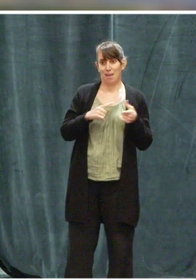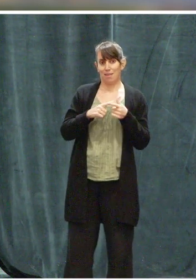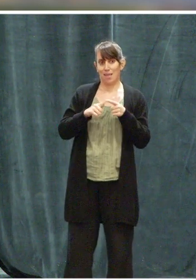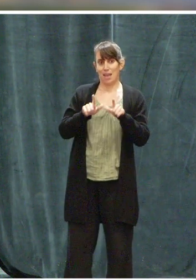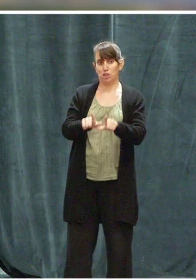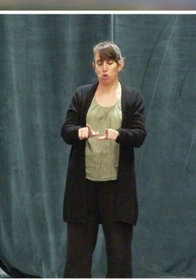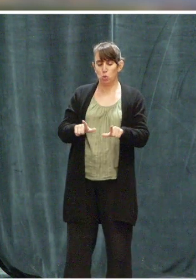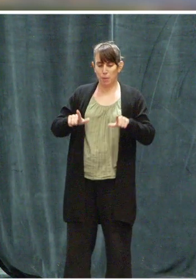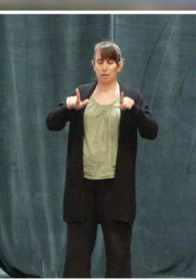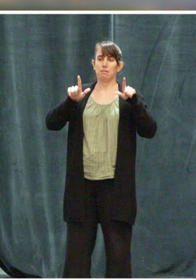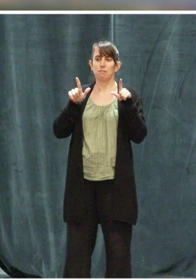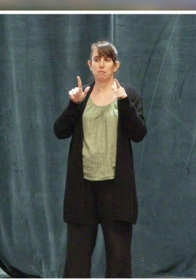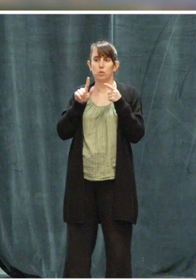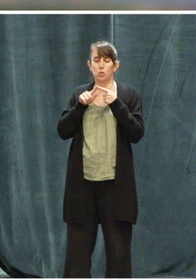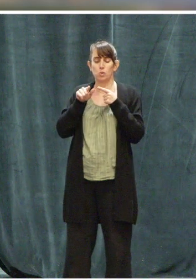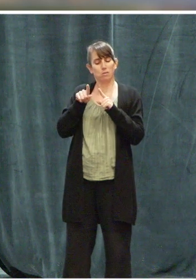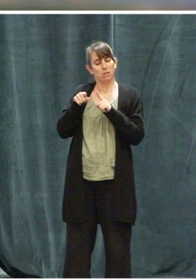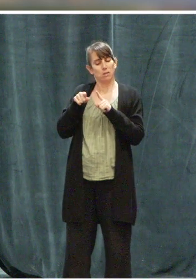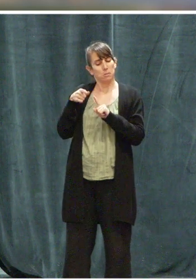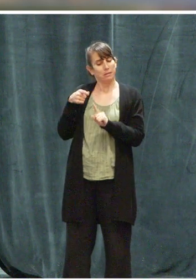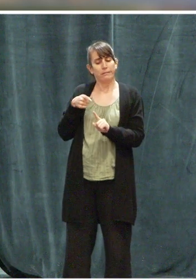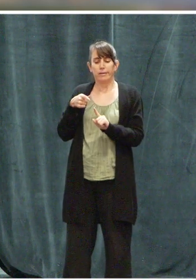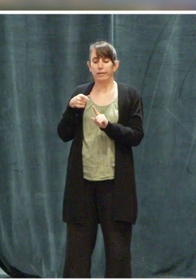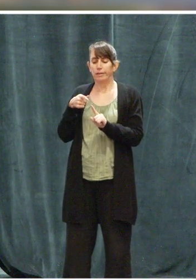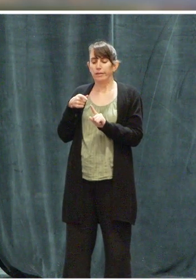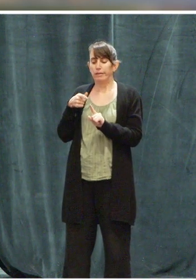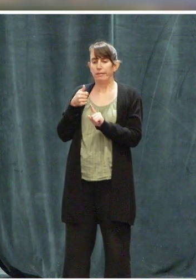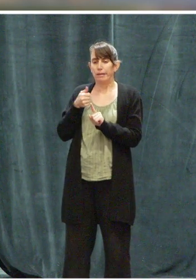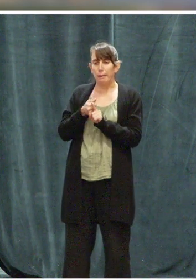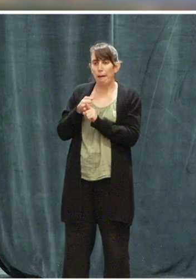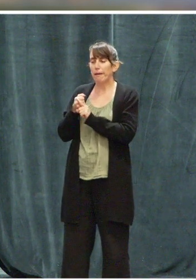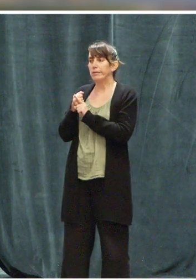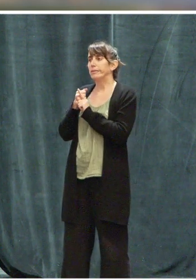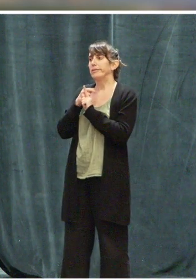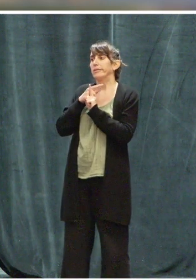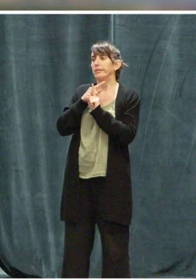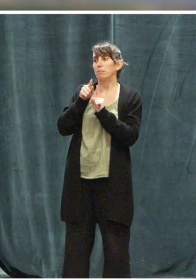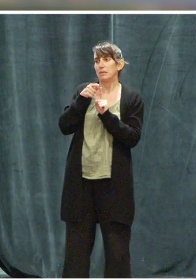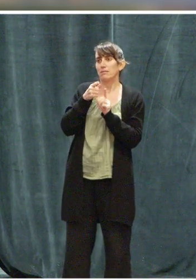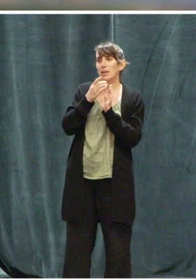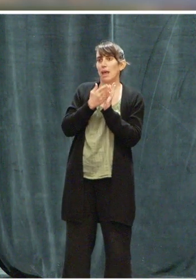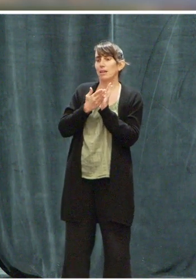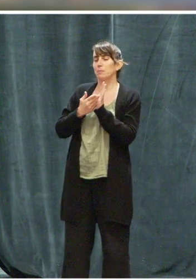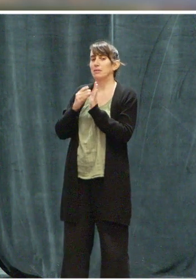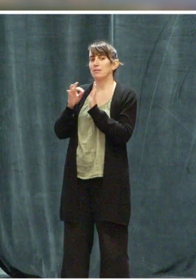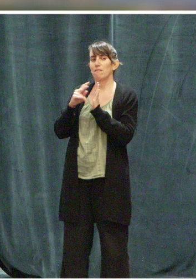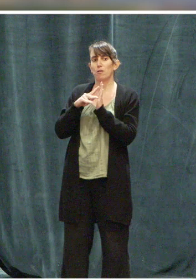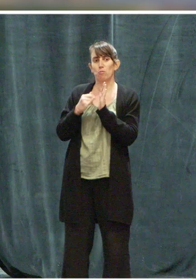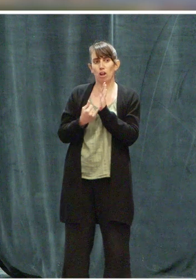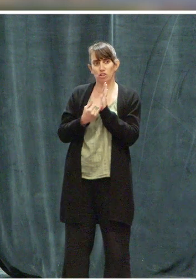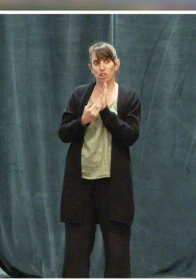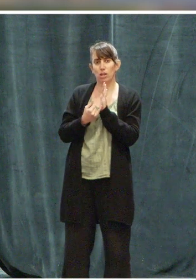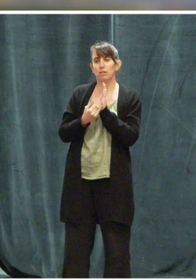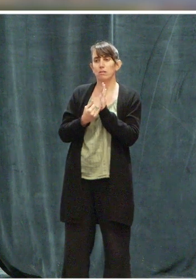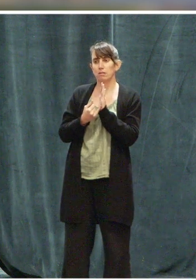in on the specific impacts or specific elements of the project as it relates